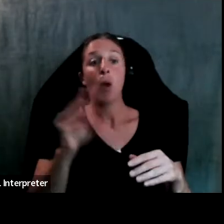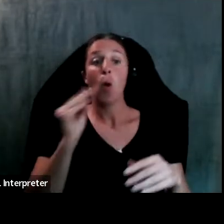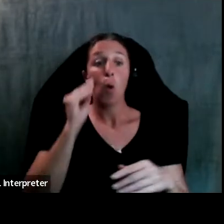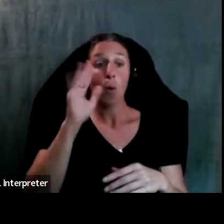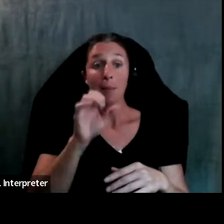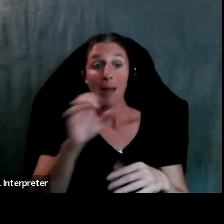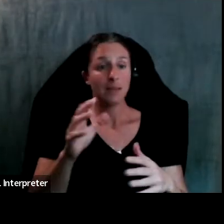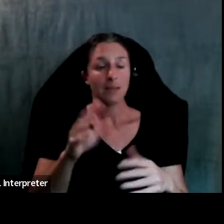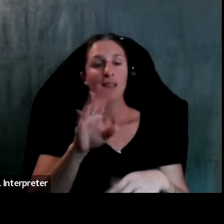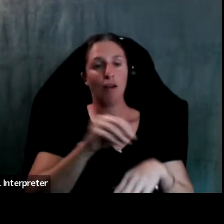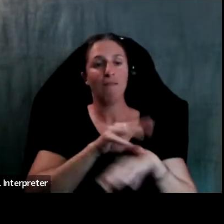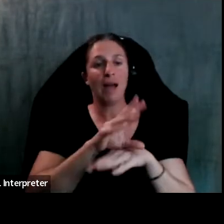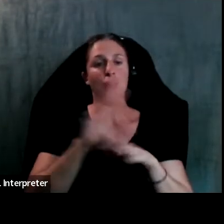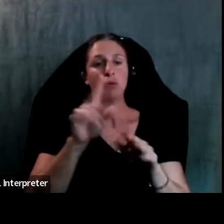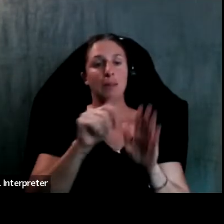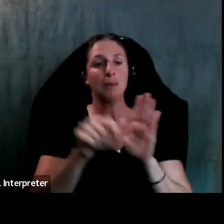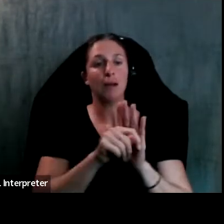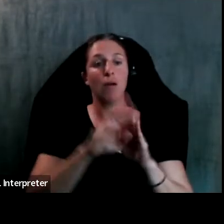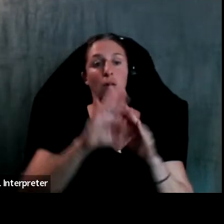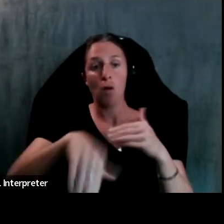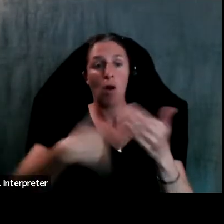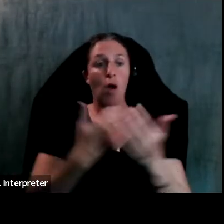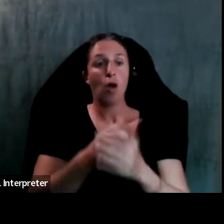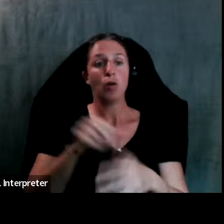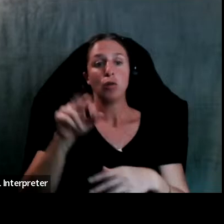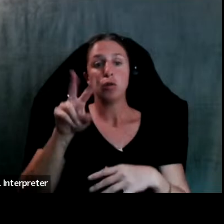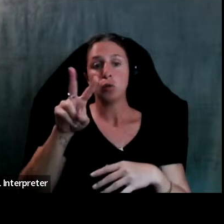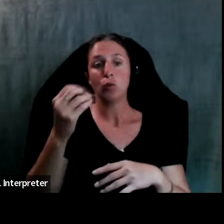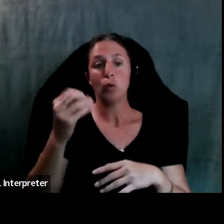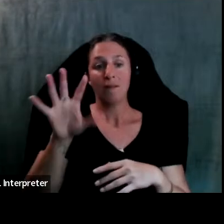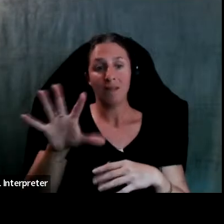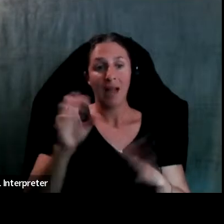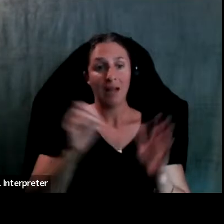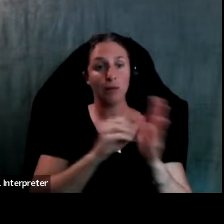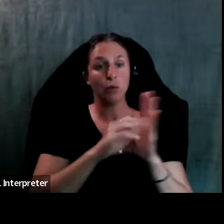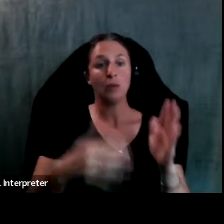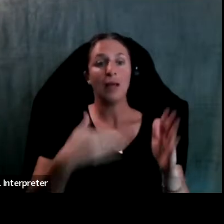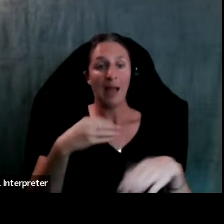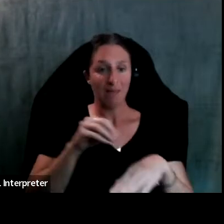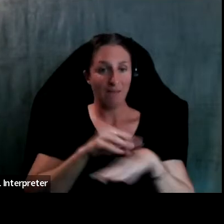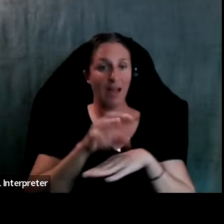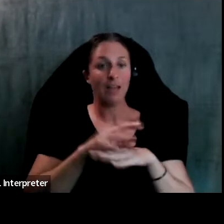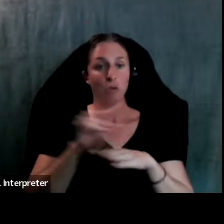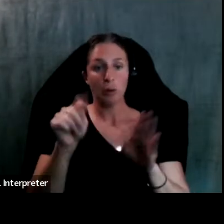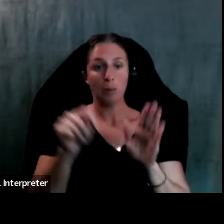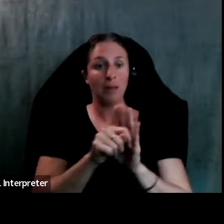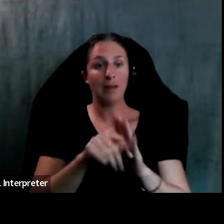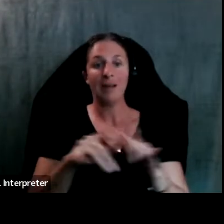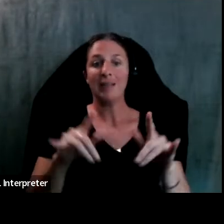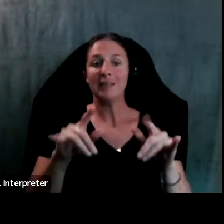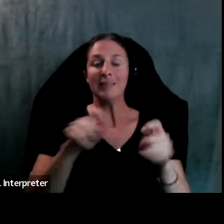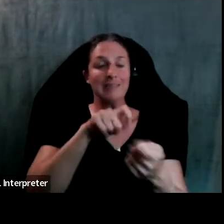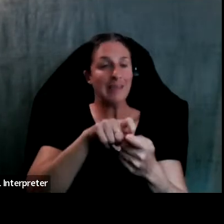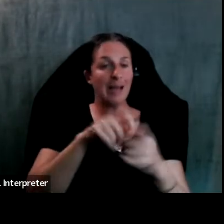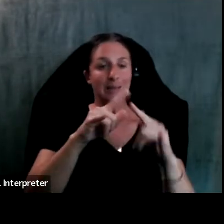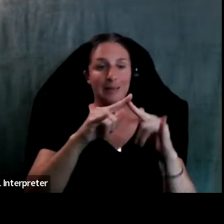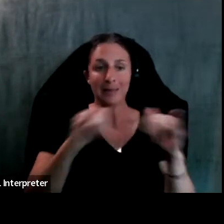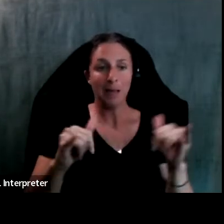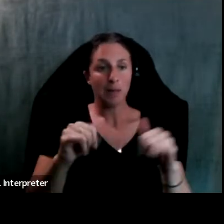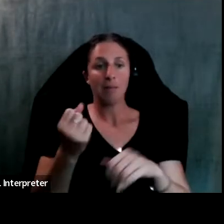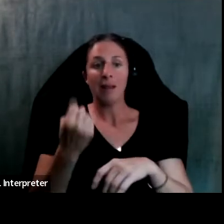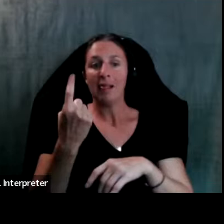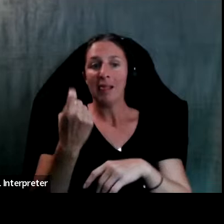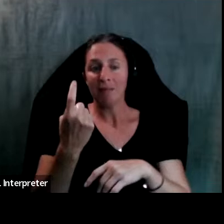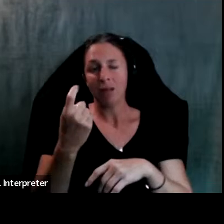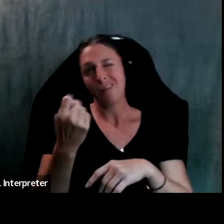advisory period. And so all 205 students have advisory period at the exact same time, 11 o'clock,